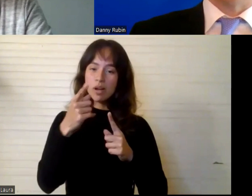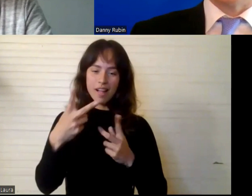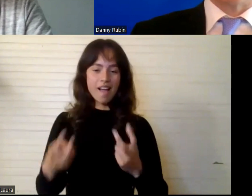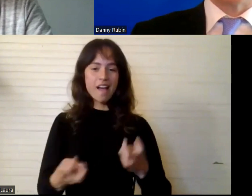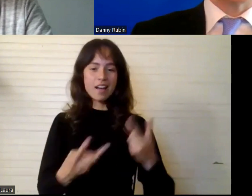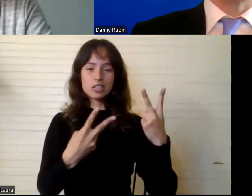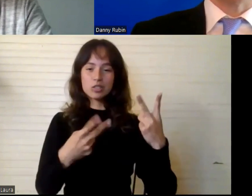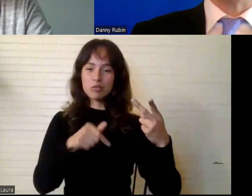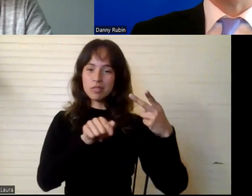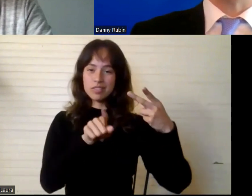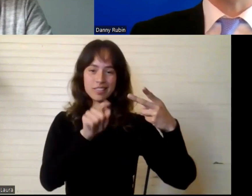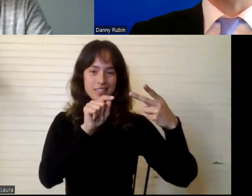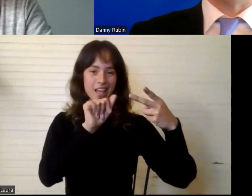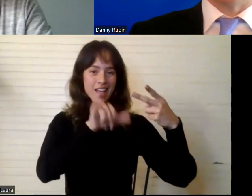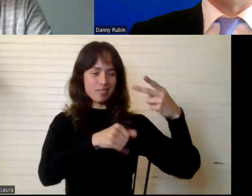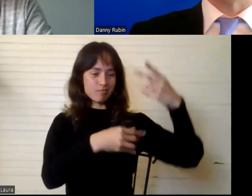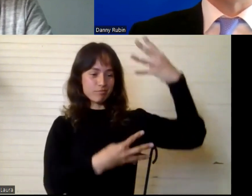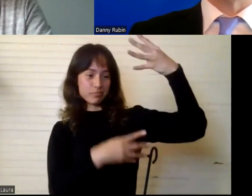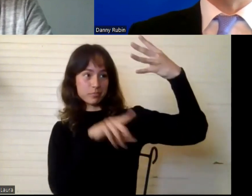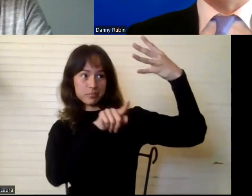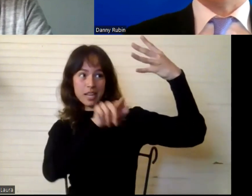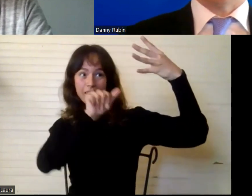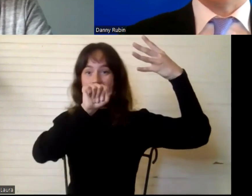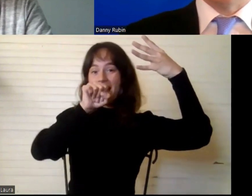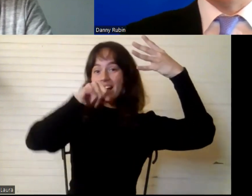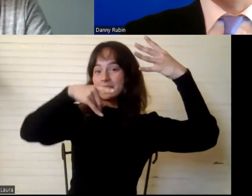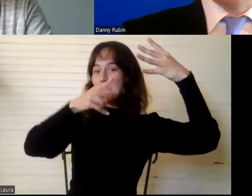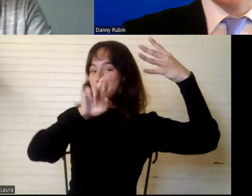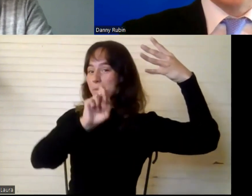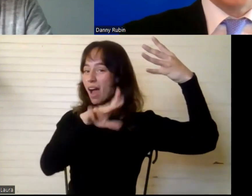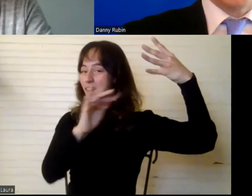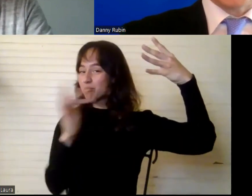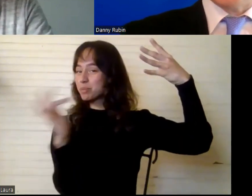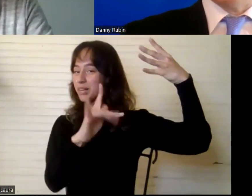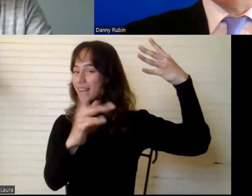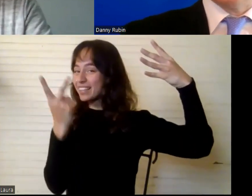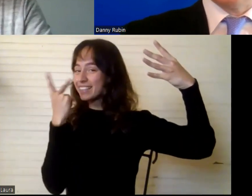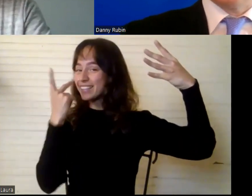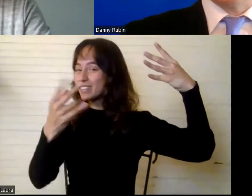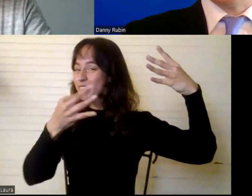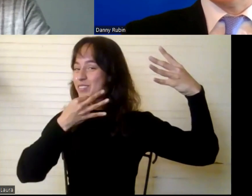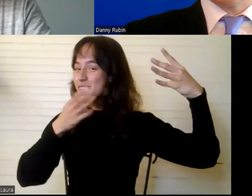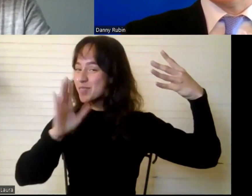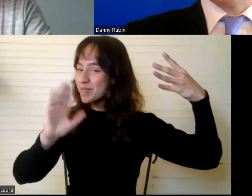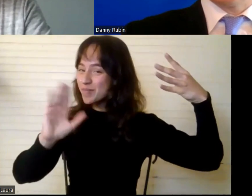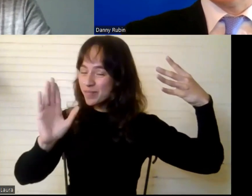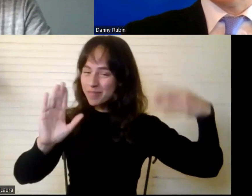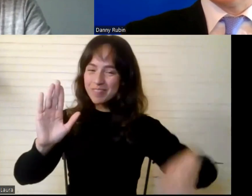again. Look out for your certificate, and we'll see you soon. it. Thank you, Thanks, everyone. Don.